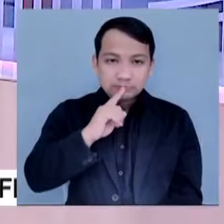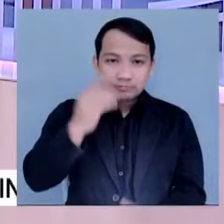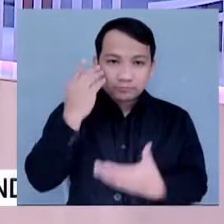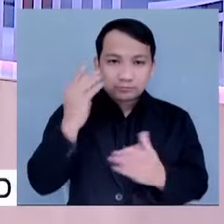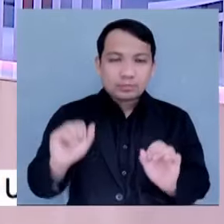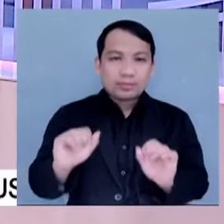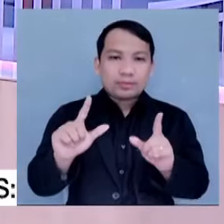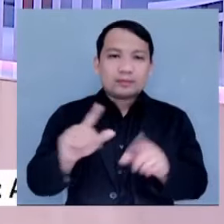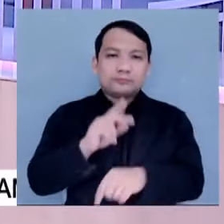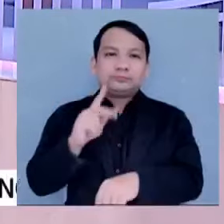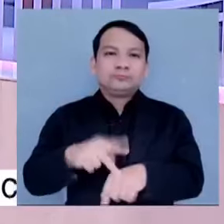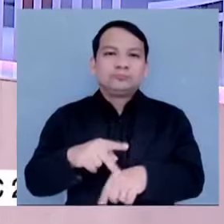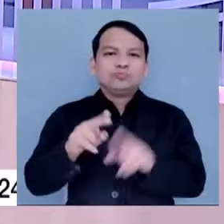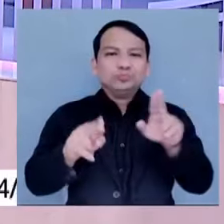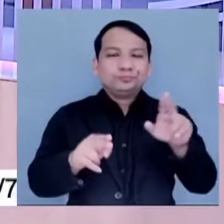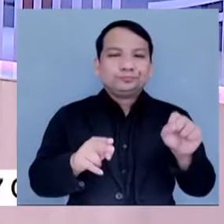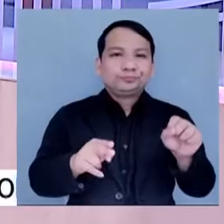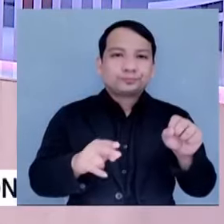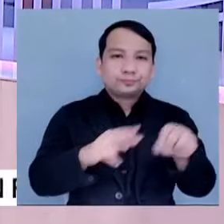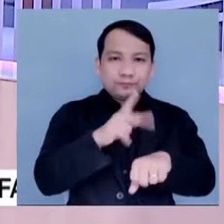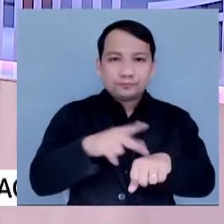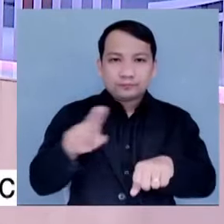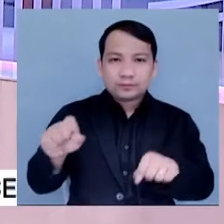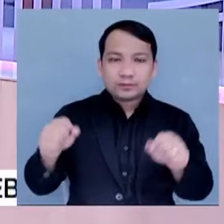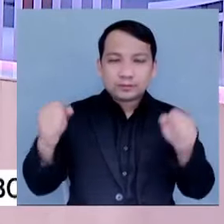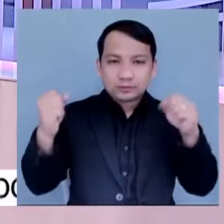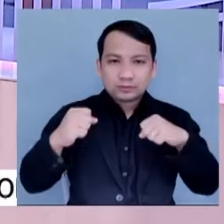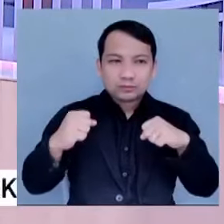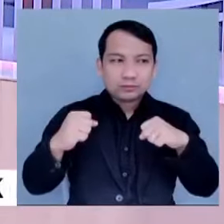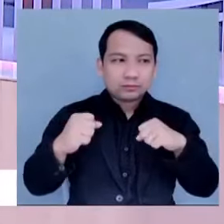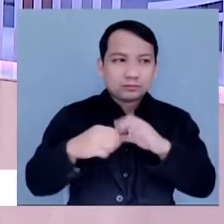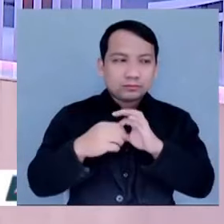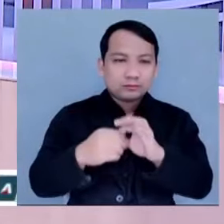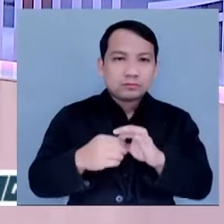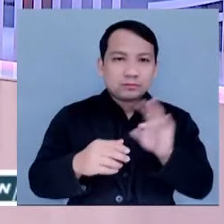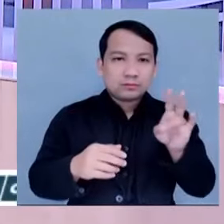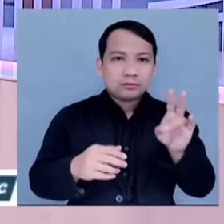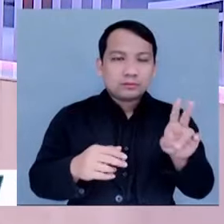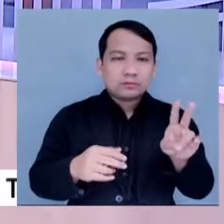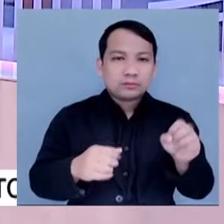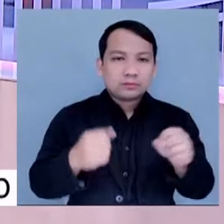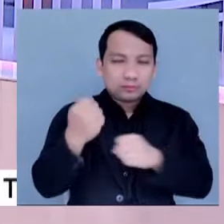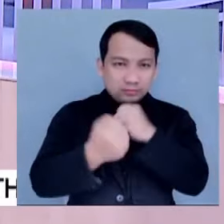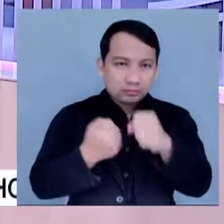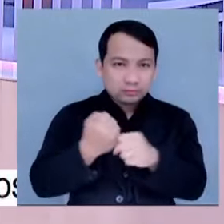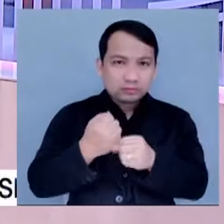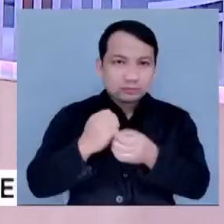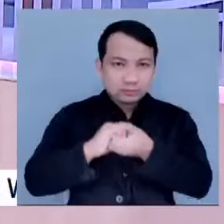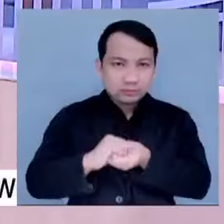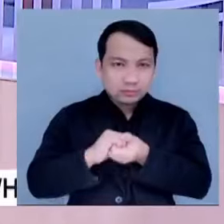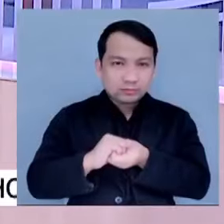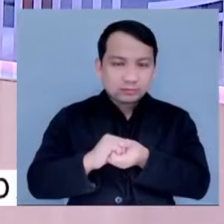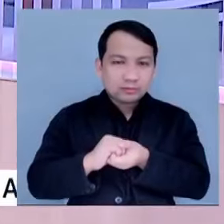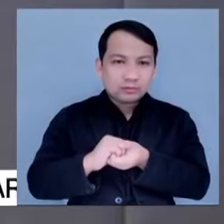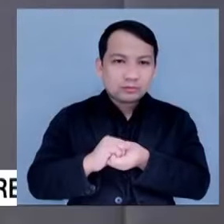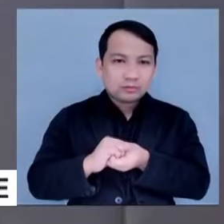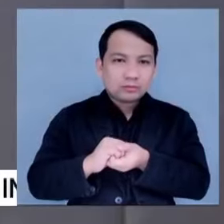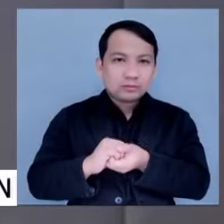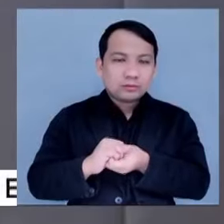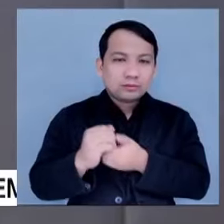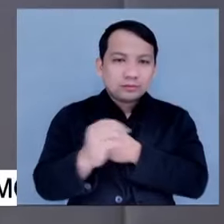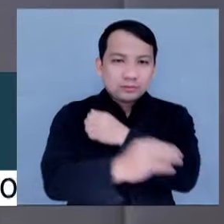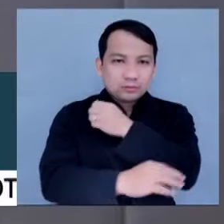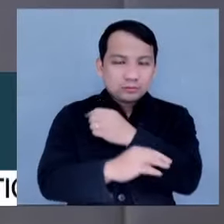Well, the Philippines and the U.S. set to discuss ways to bolster their 72-year-old alliance in the upcoming foreign and defense